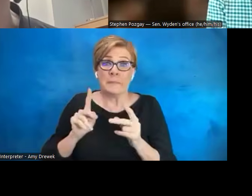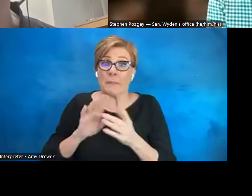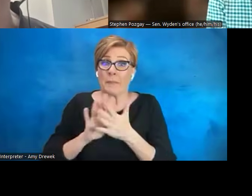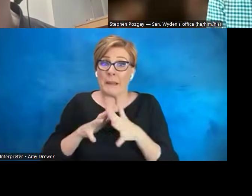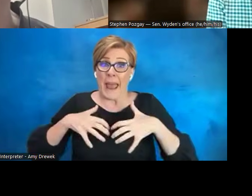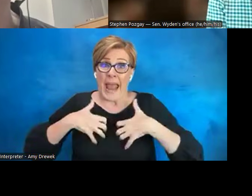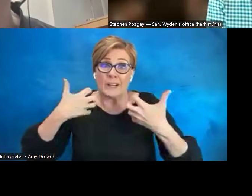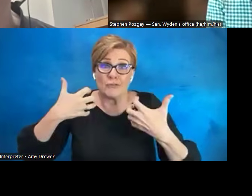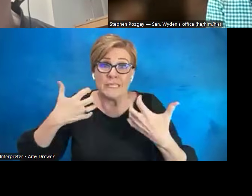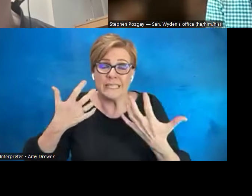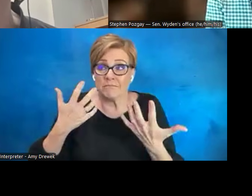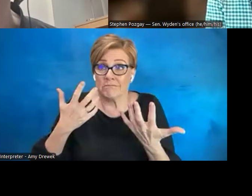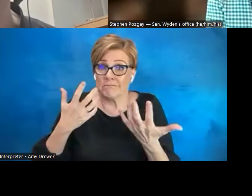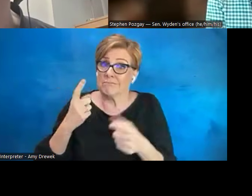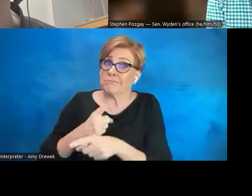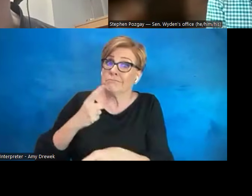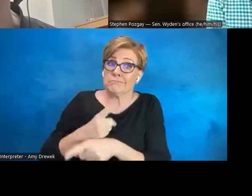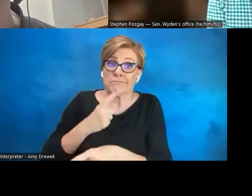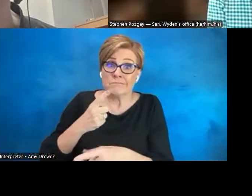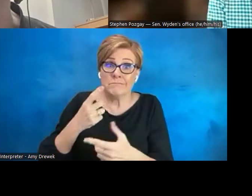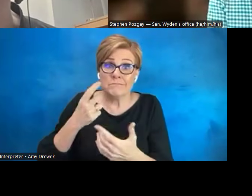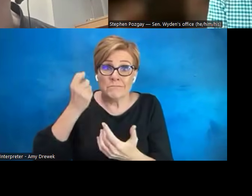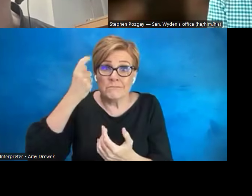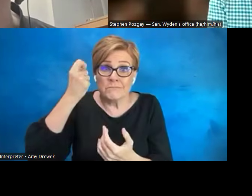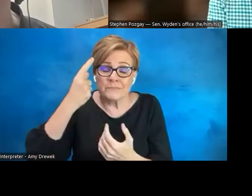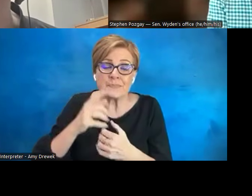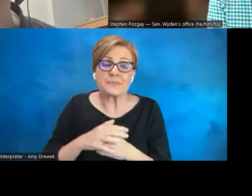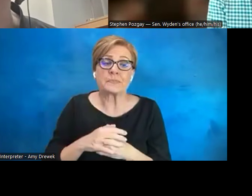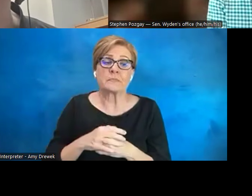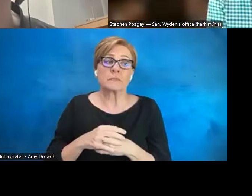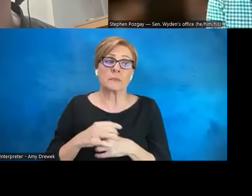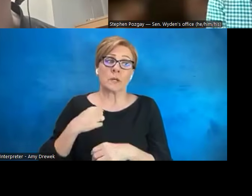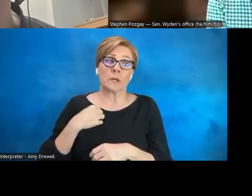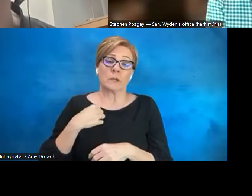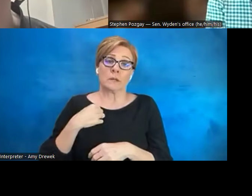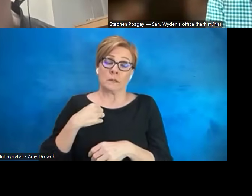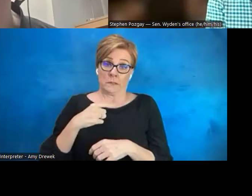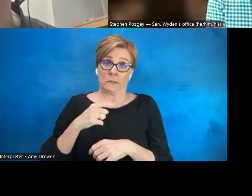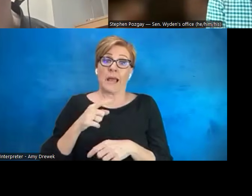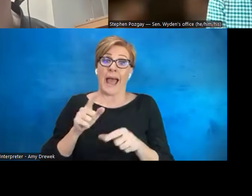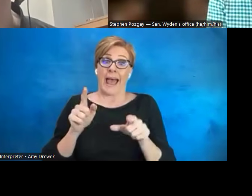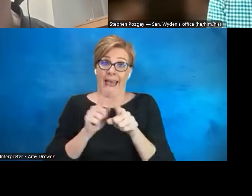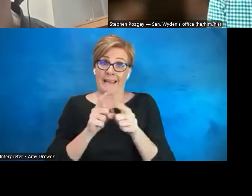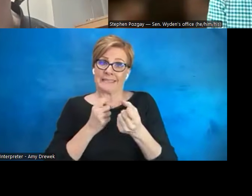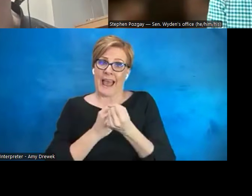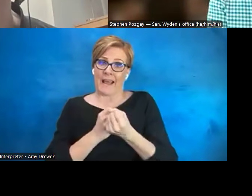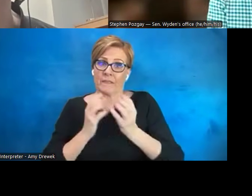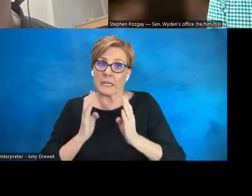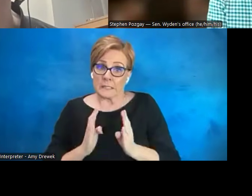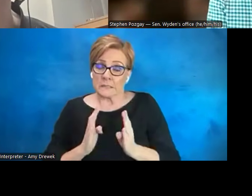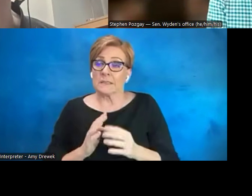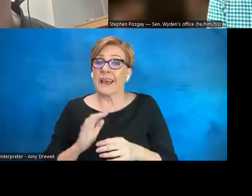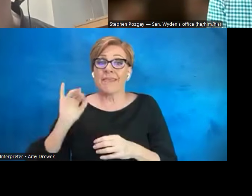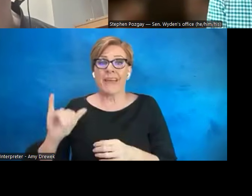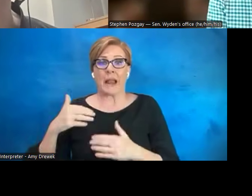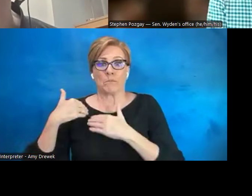it, understandably, and that our job as advocates is to try and take some of that pressure and